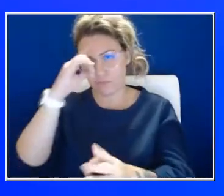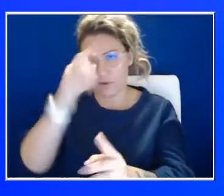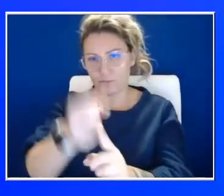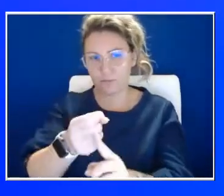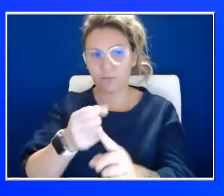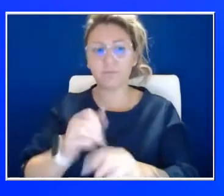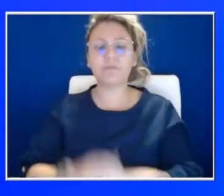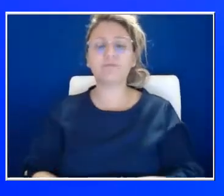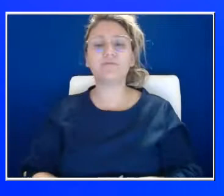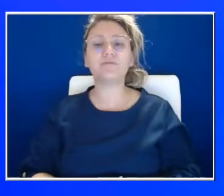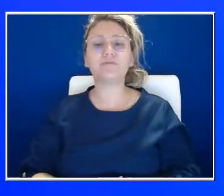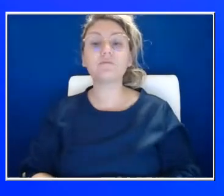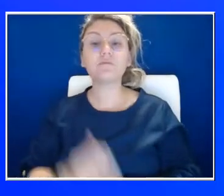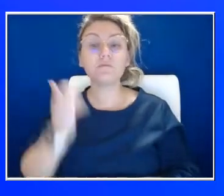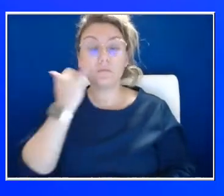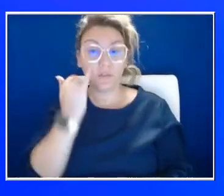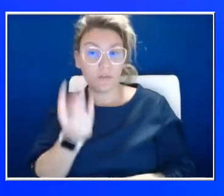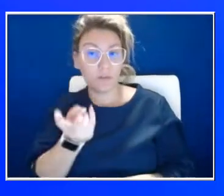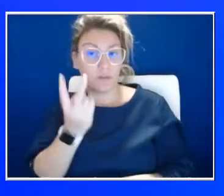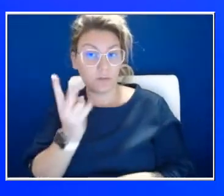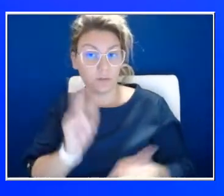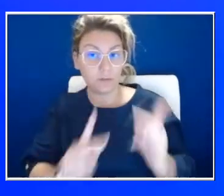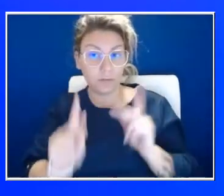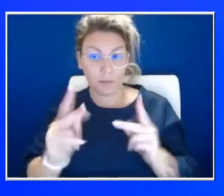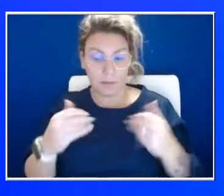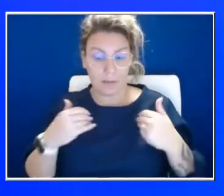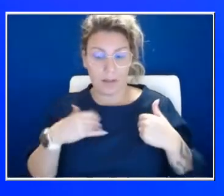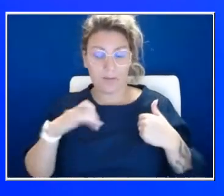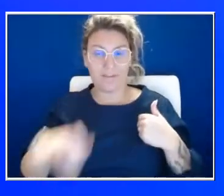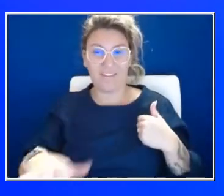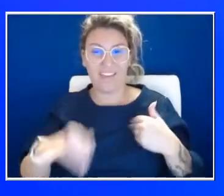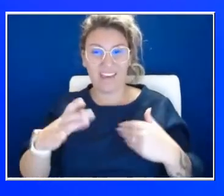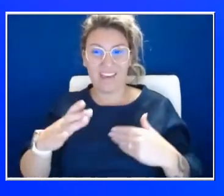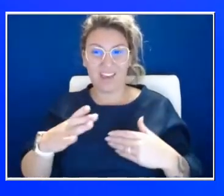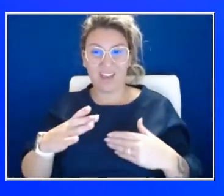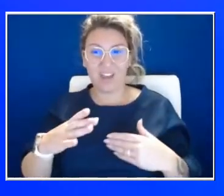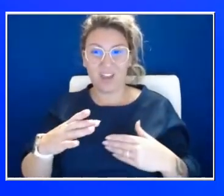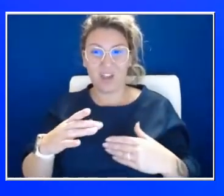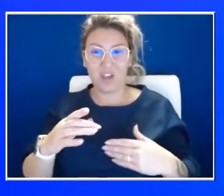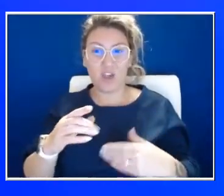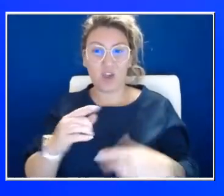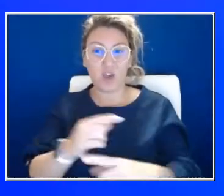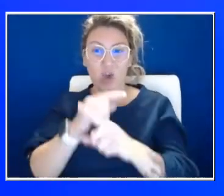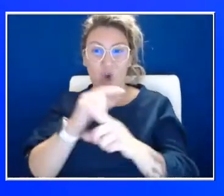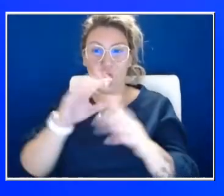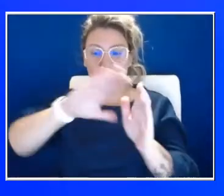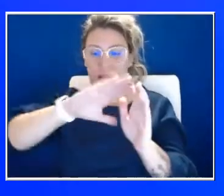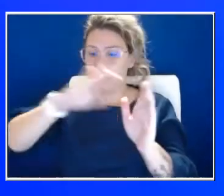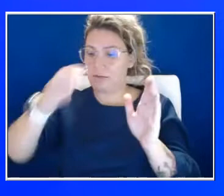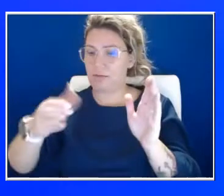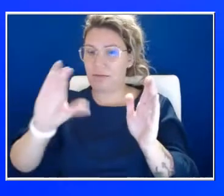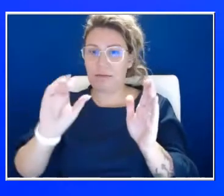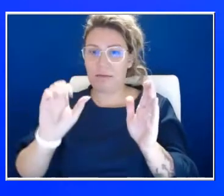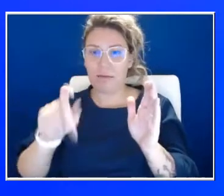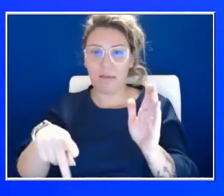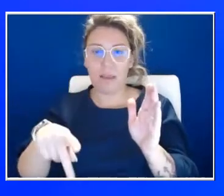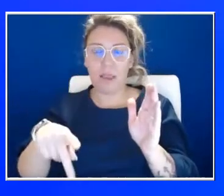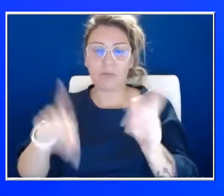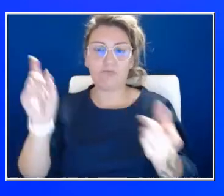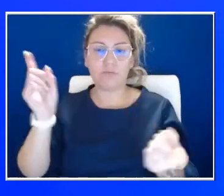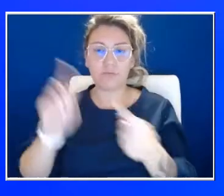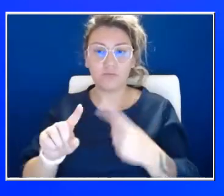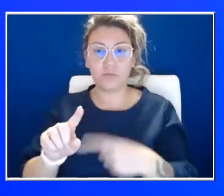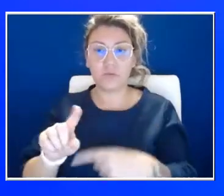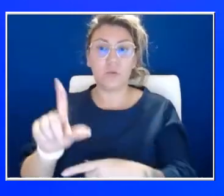two football players have the Guardian cap on, perhaps a 20% reduction in the force to the brain.